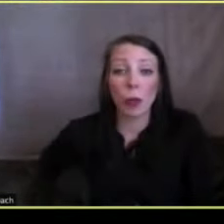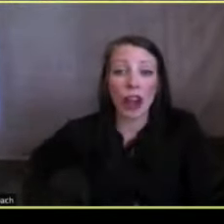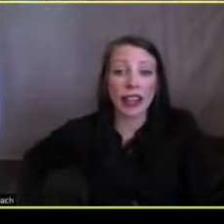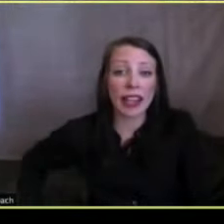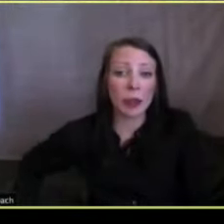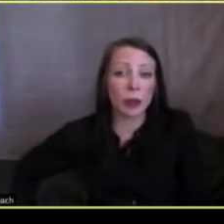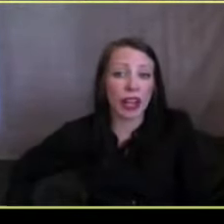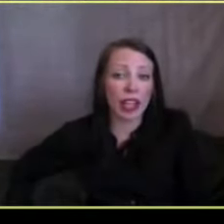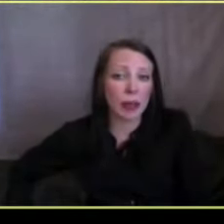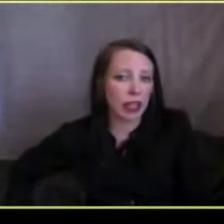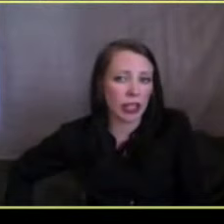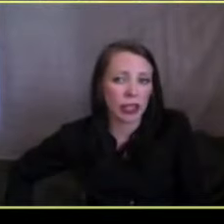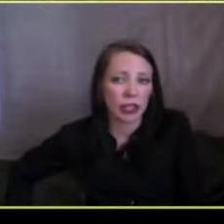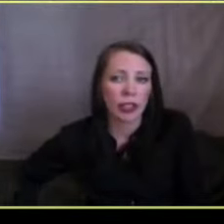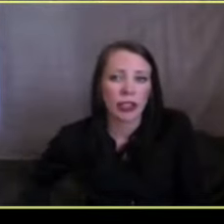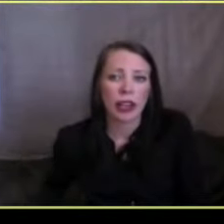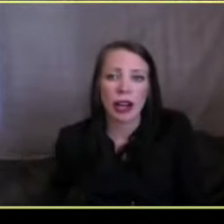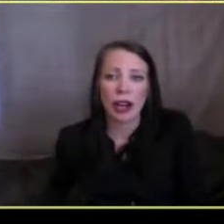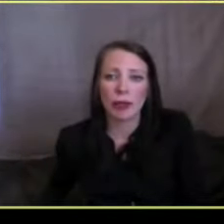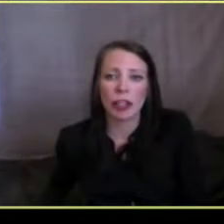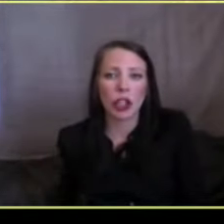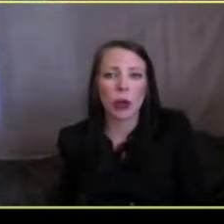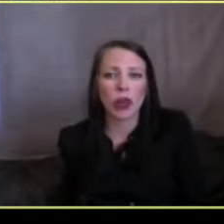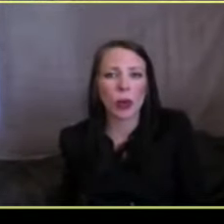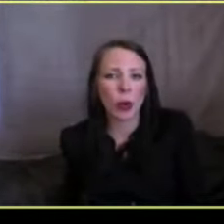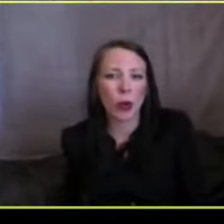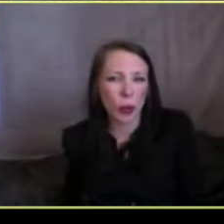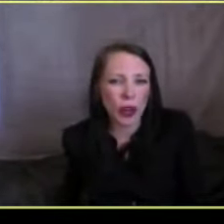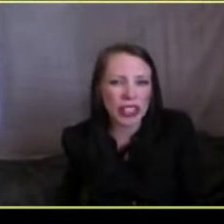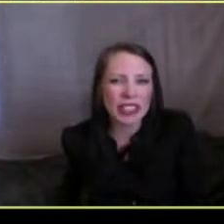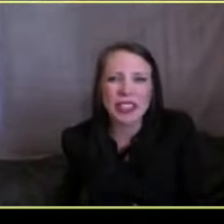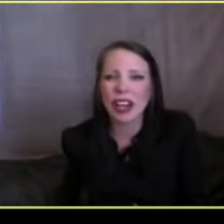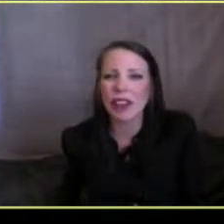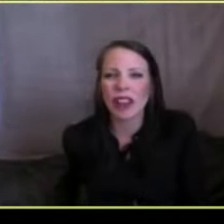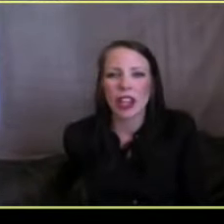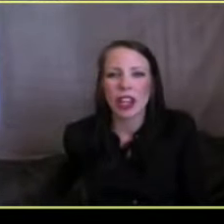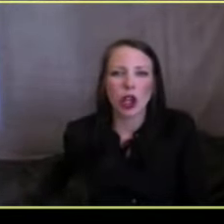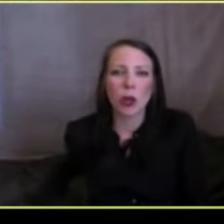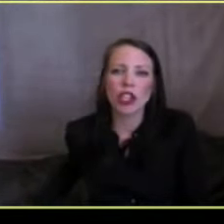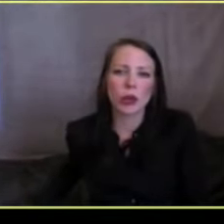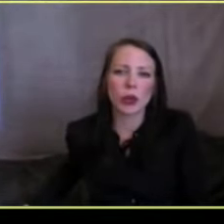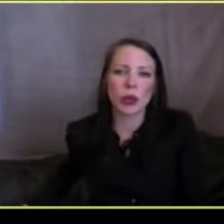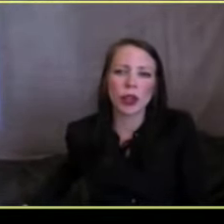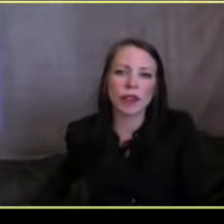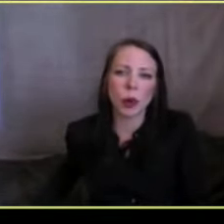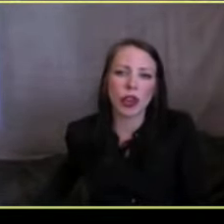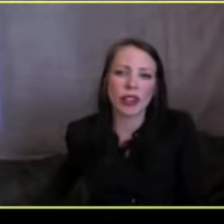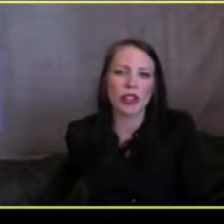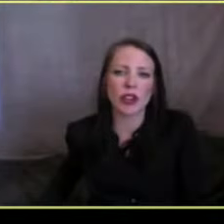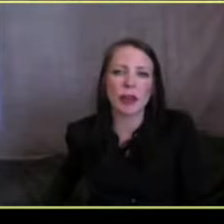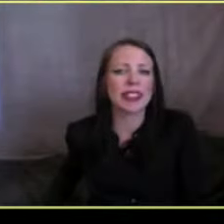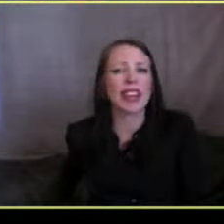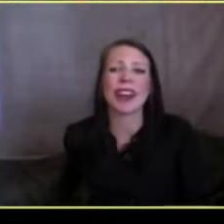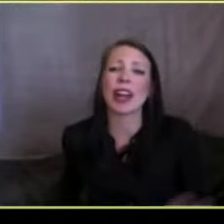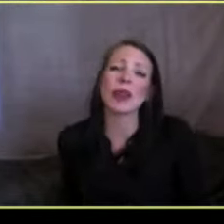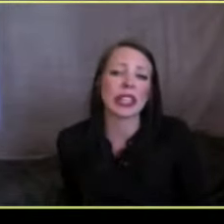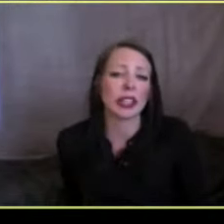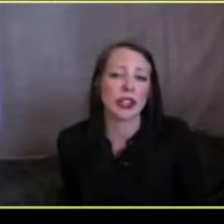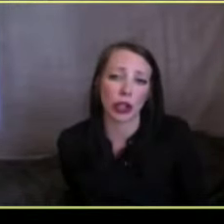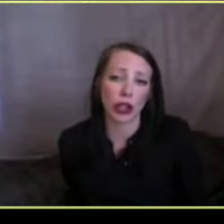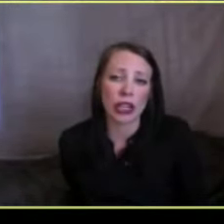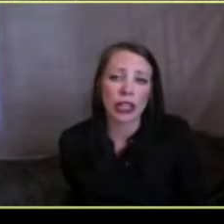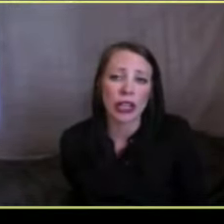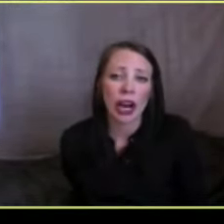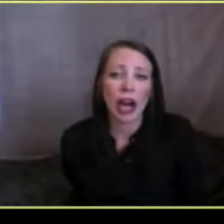Yeah, when I came in, with work and stuff, we really focused on trying to be safe, and I really needed